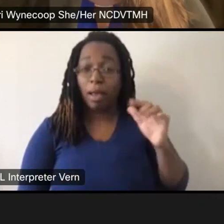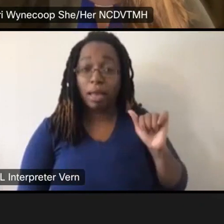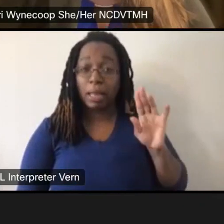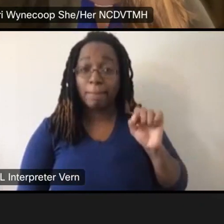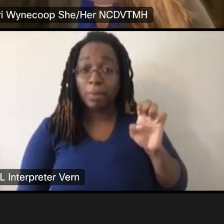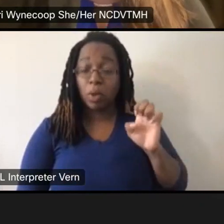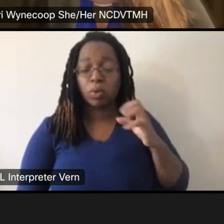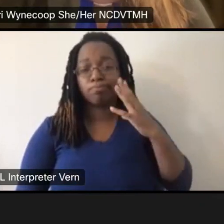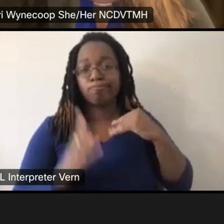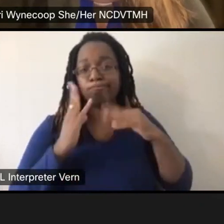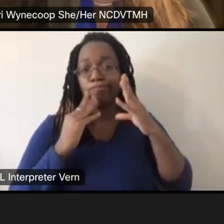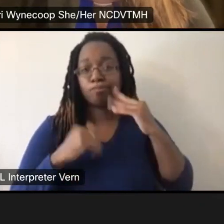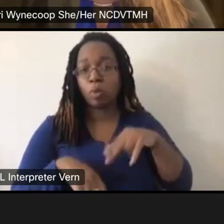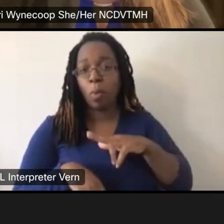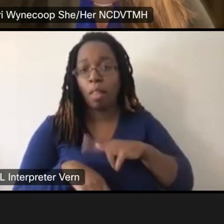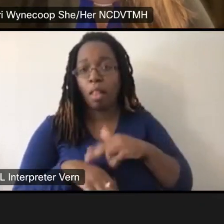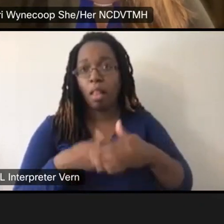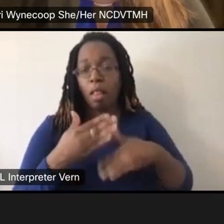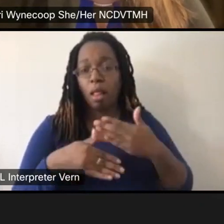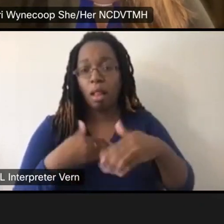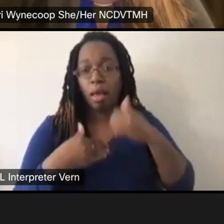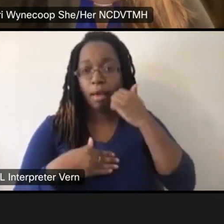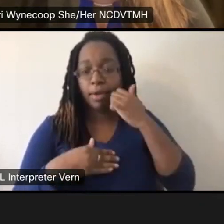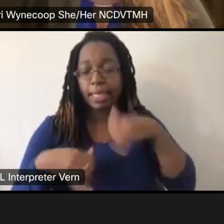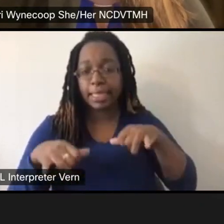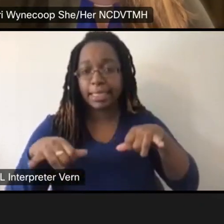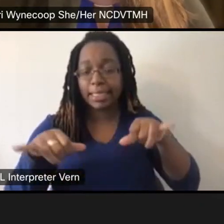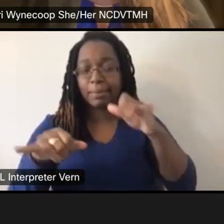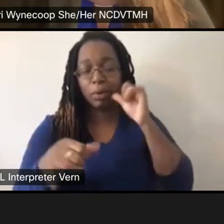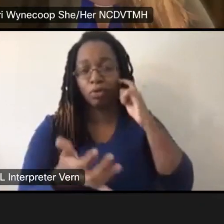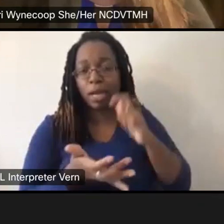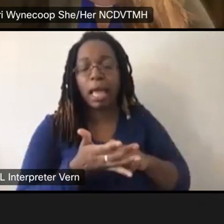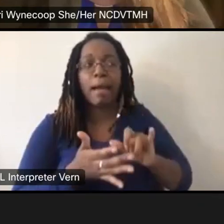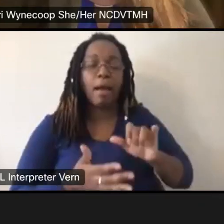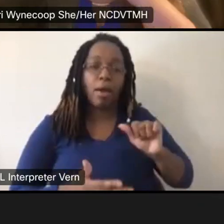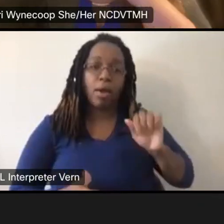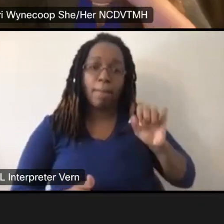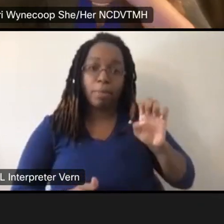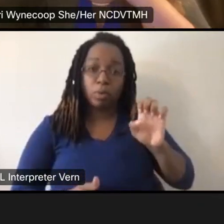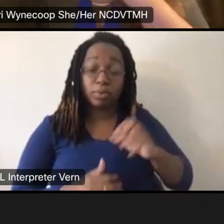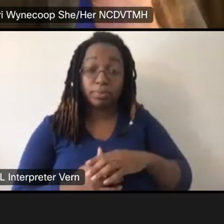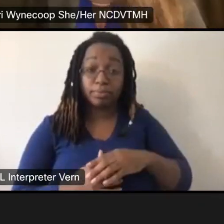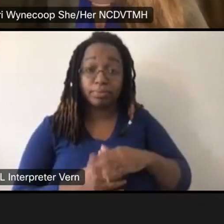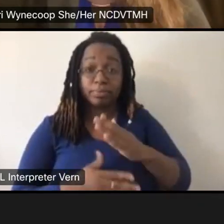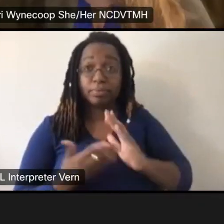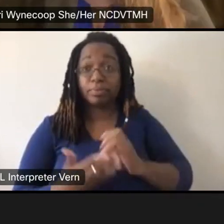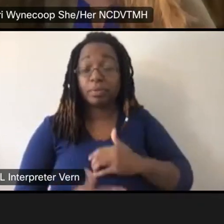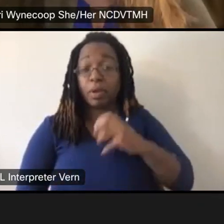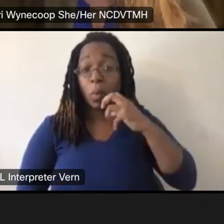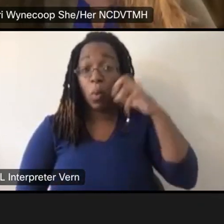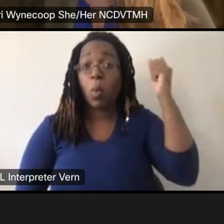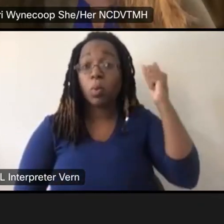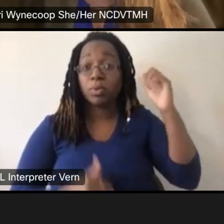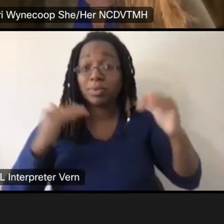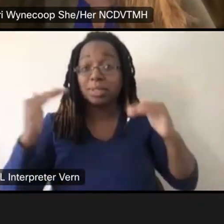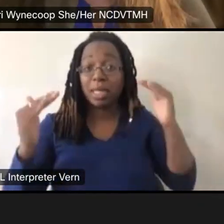they understand what's happening. And in fact, for some of our older adults, what we see as abuse may be something that's been going on